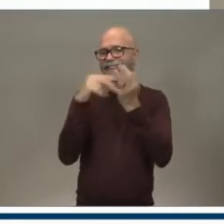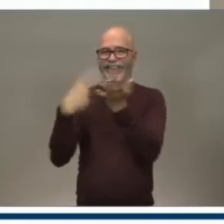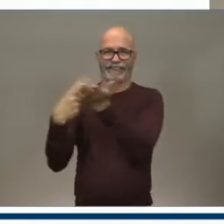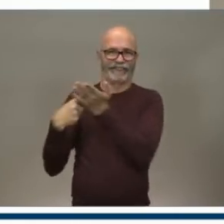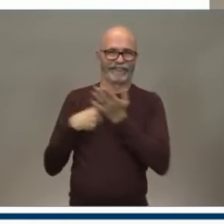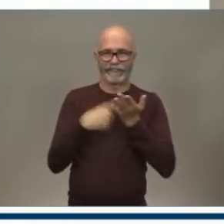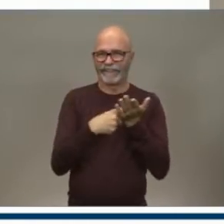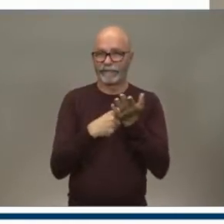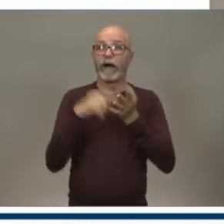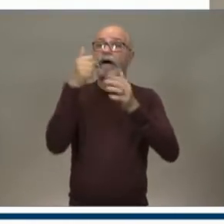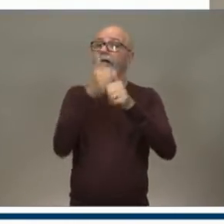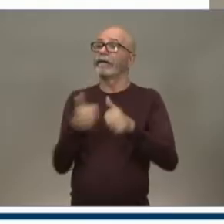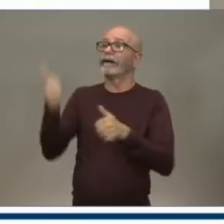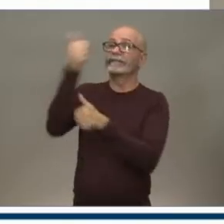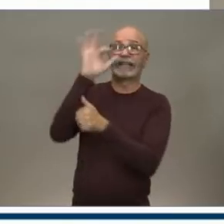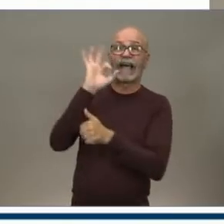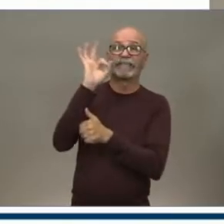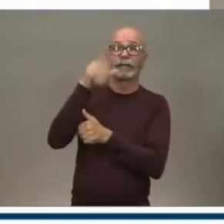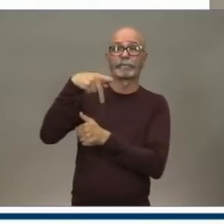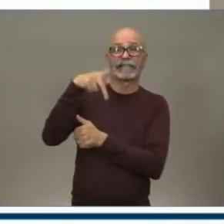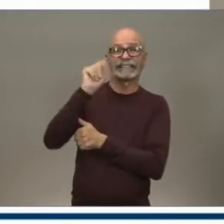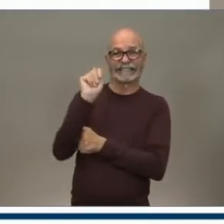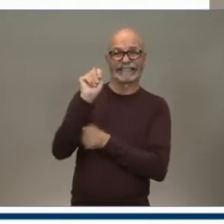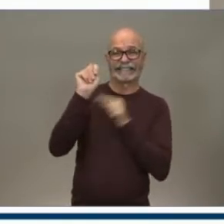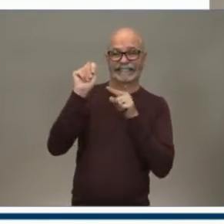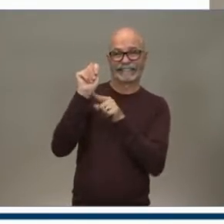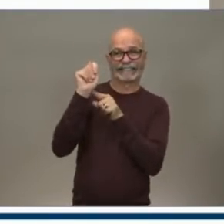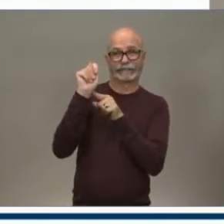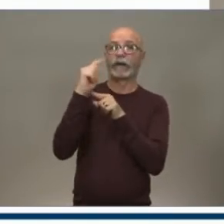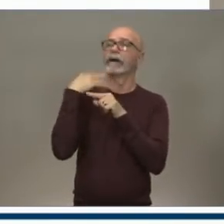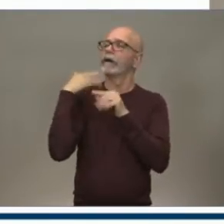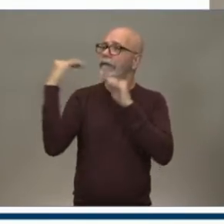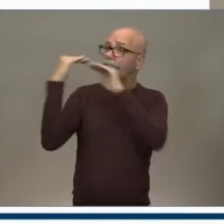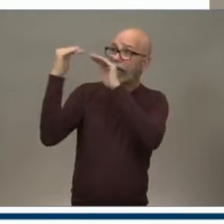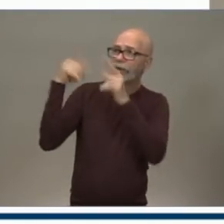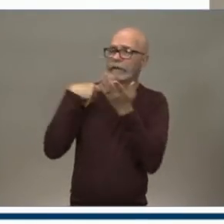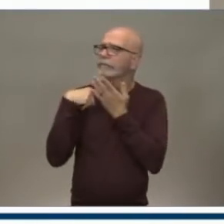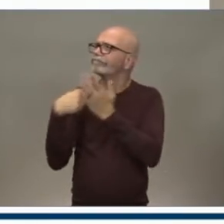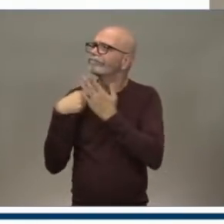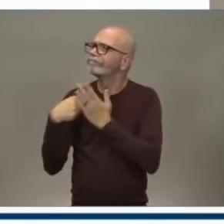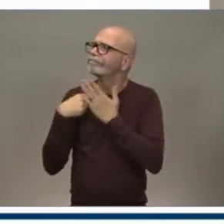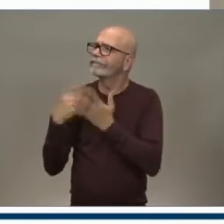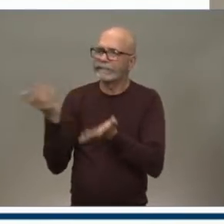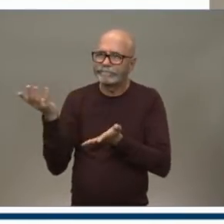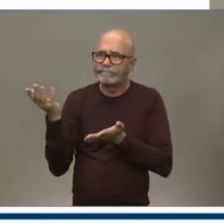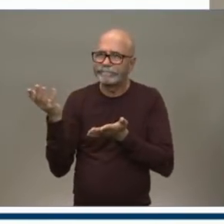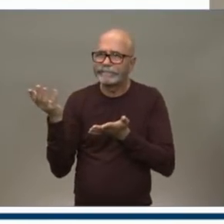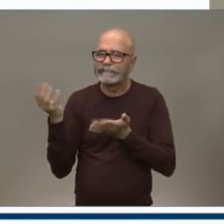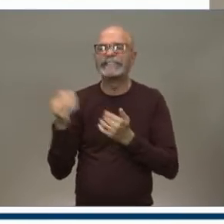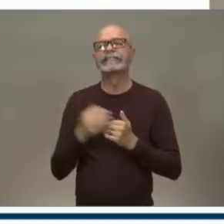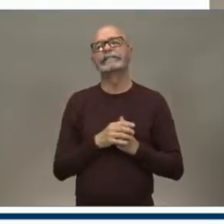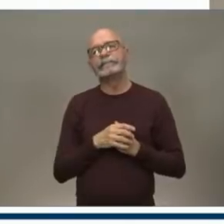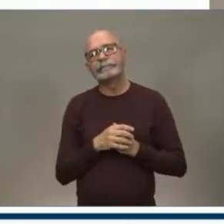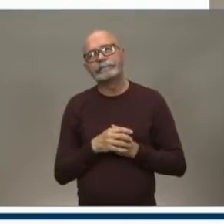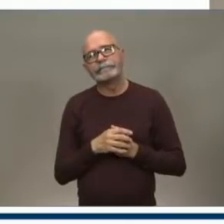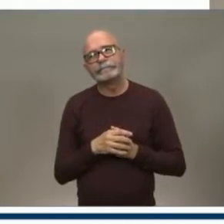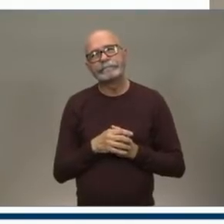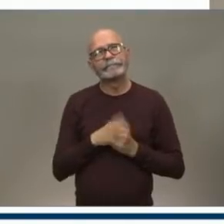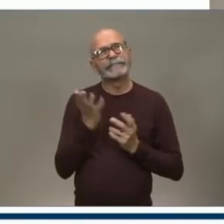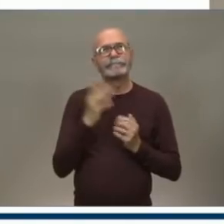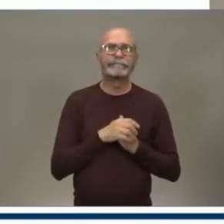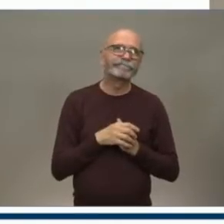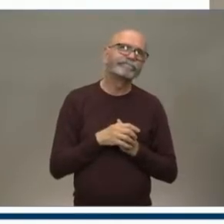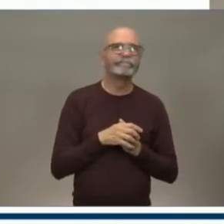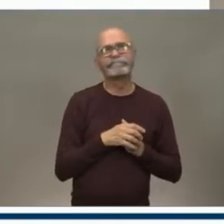as well. I think it's gotten kind of focused not focus too much on how many layers